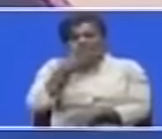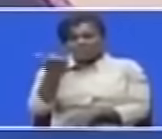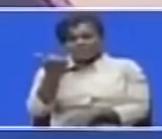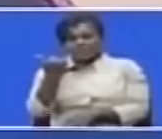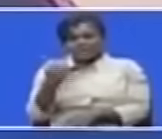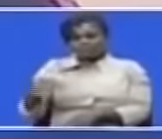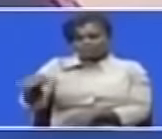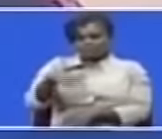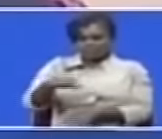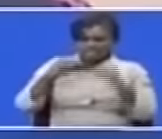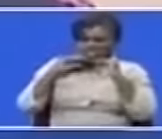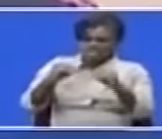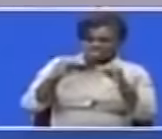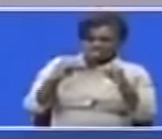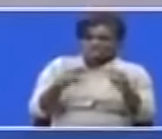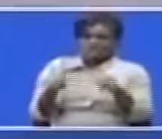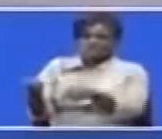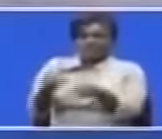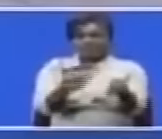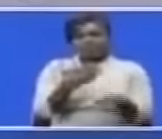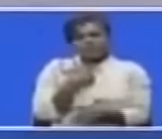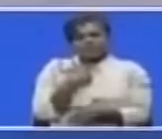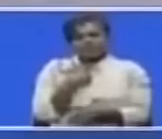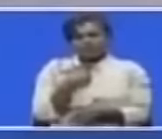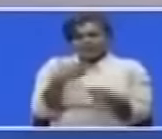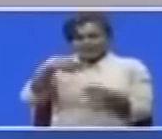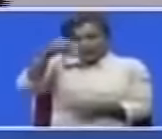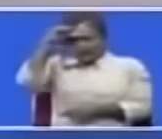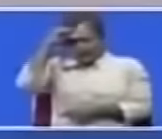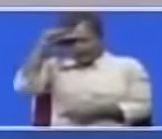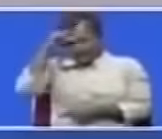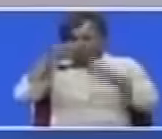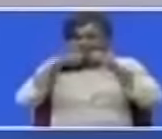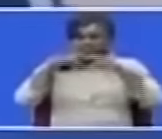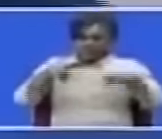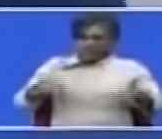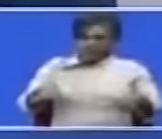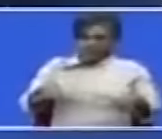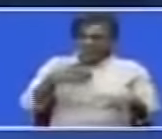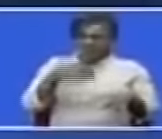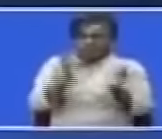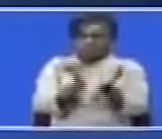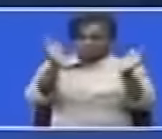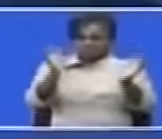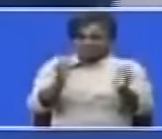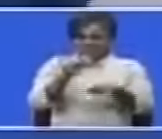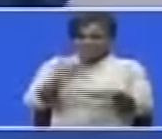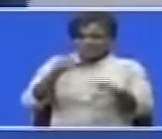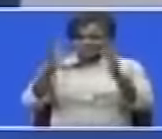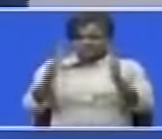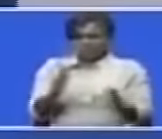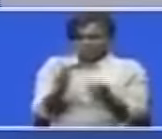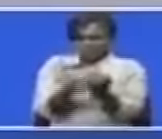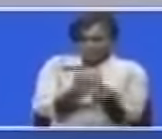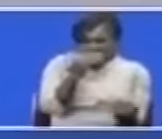facilities, better coaching methods. Aidha, serikali za ugatuzi zina mchango mkubwa katika ukuaji wa